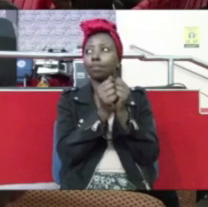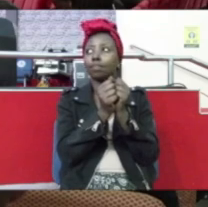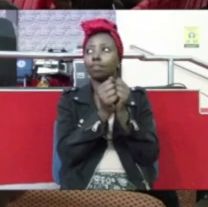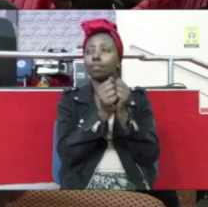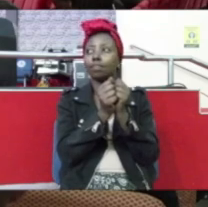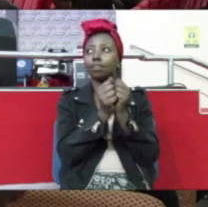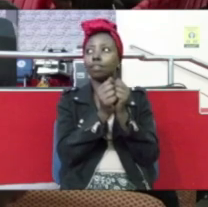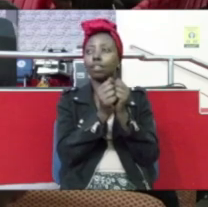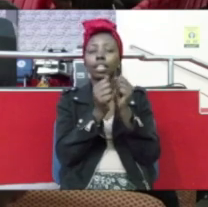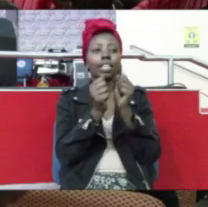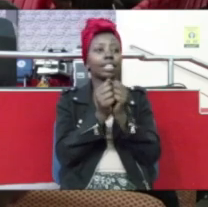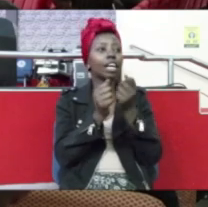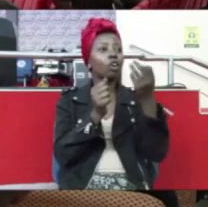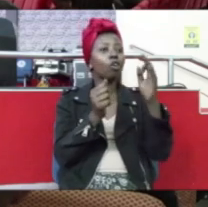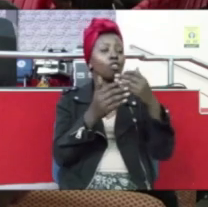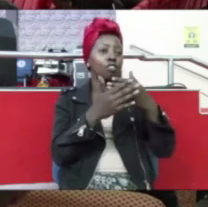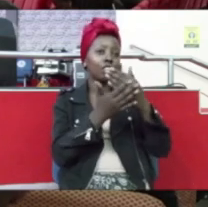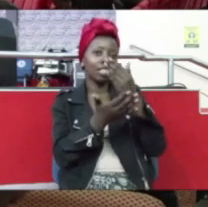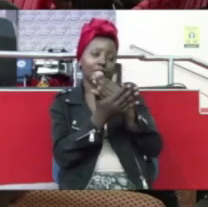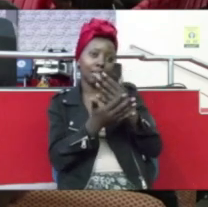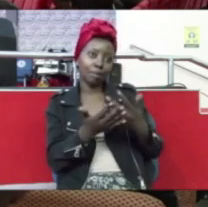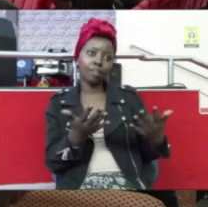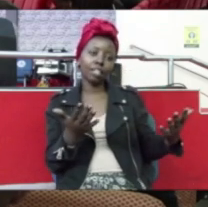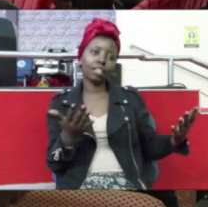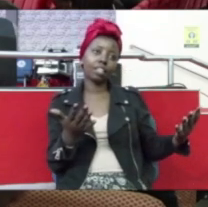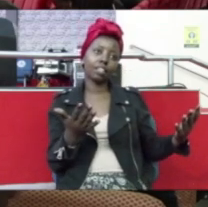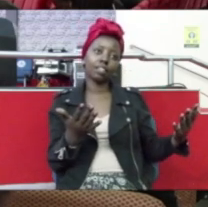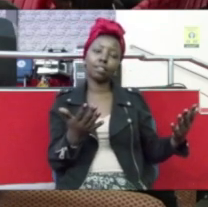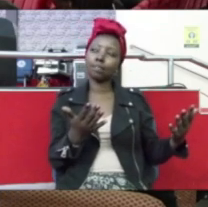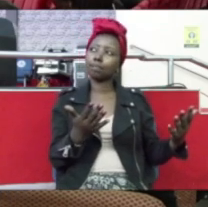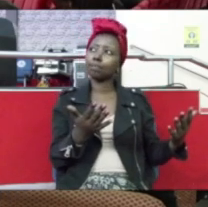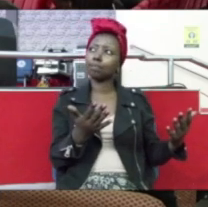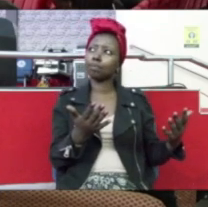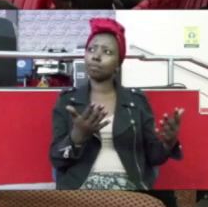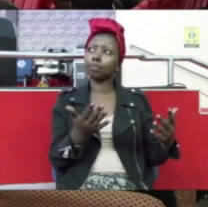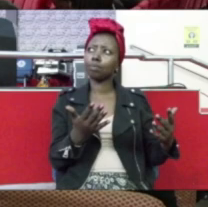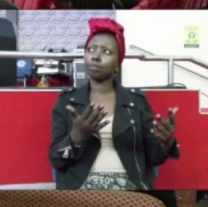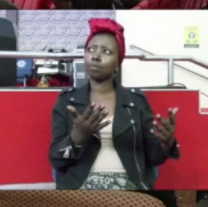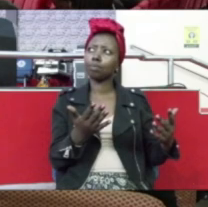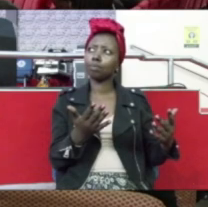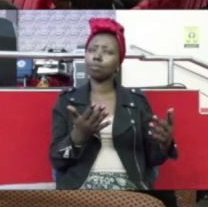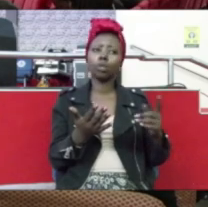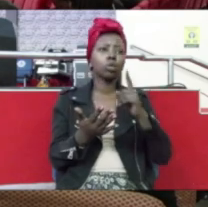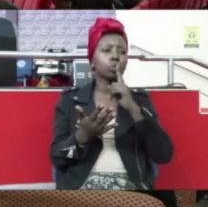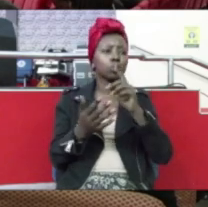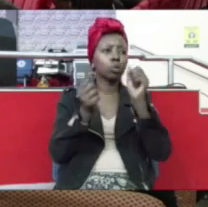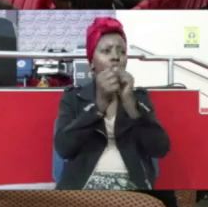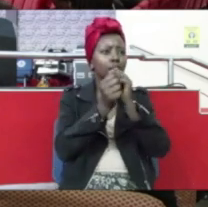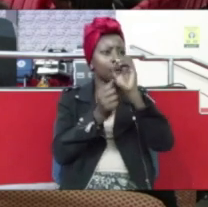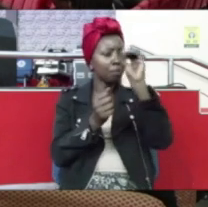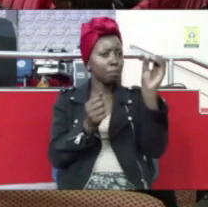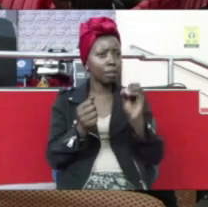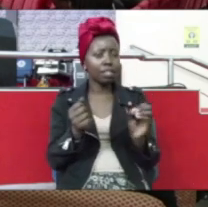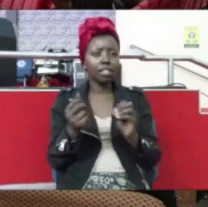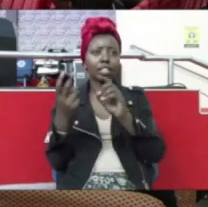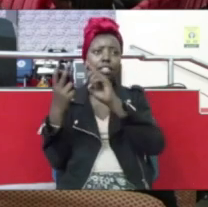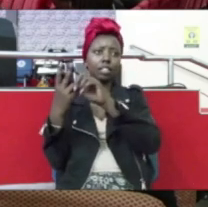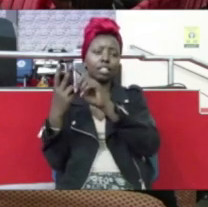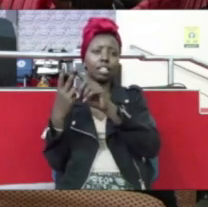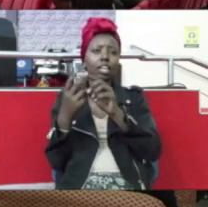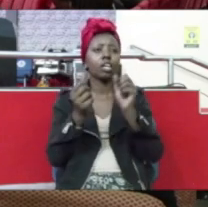kusema moja kati ya kumi, that is ushuri. And so tithe in the Bible refers to giving 10% of